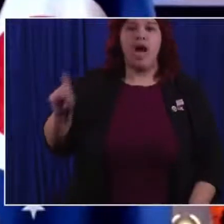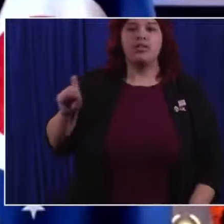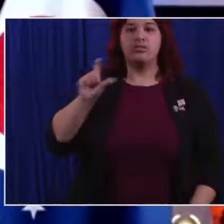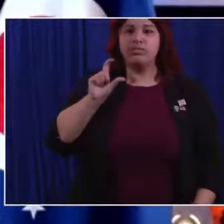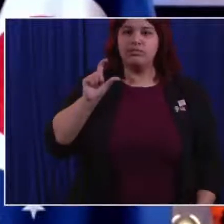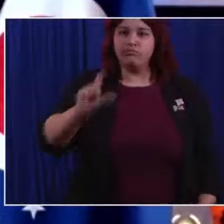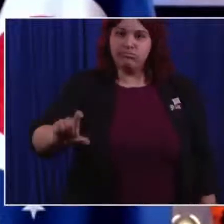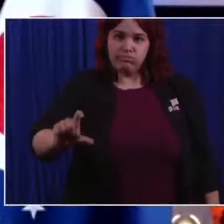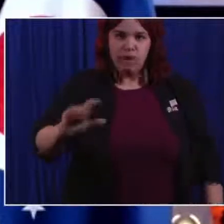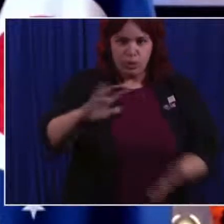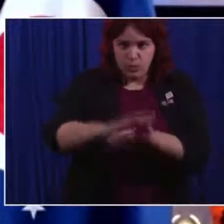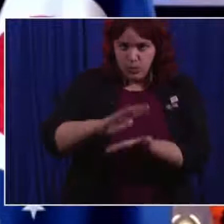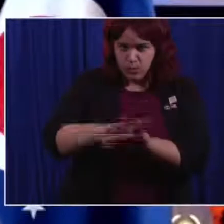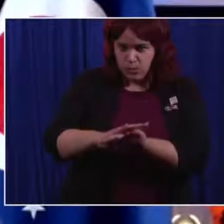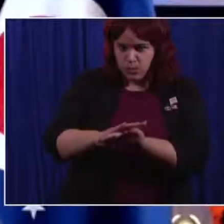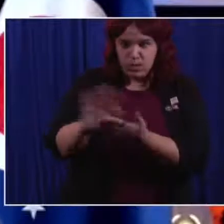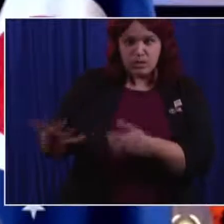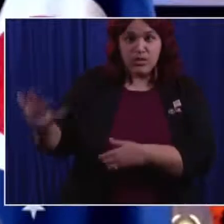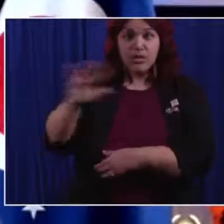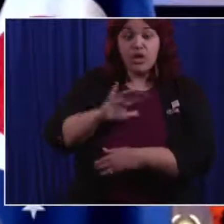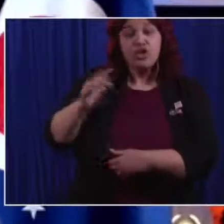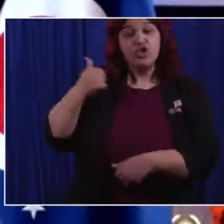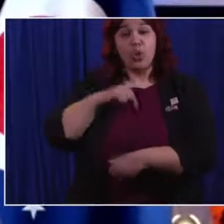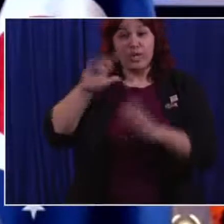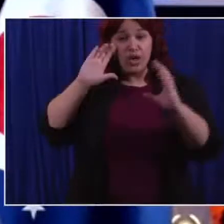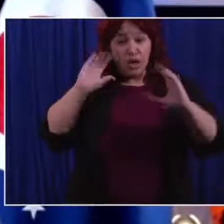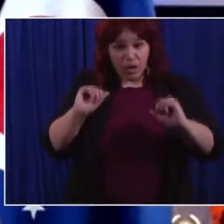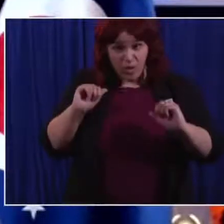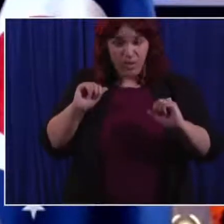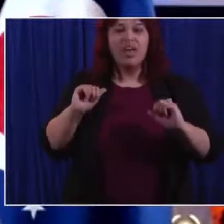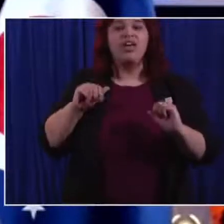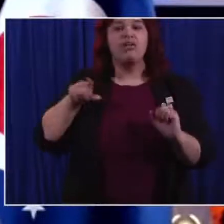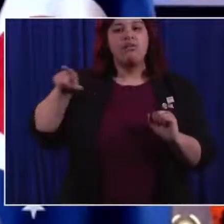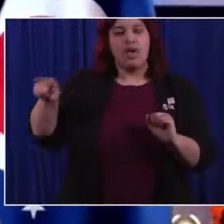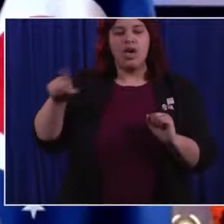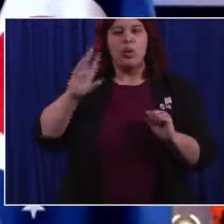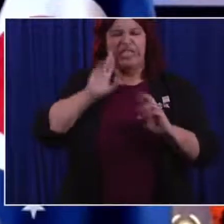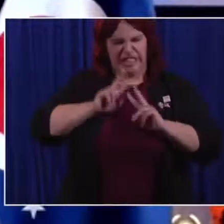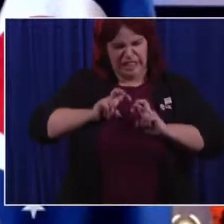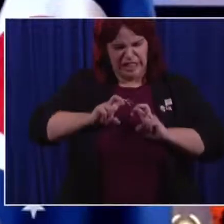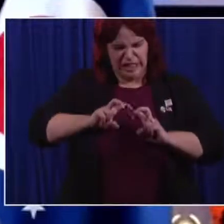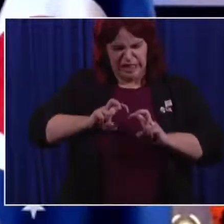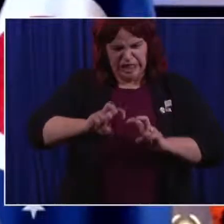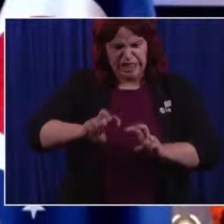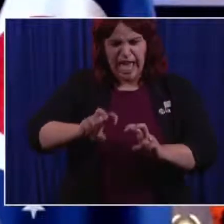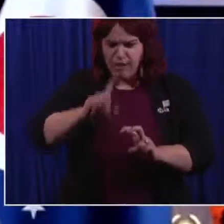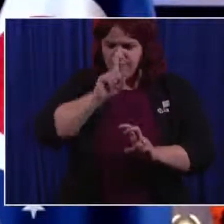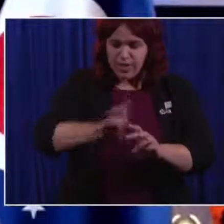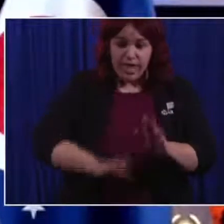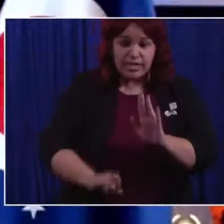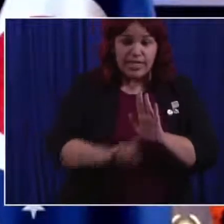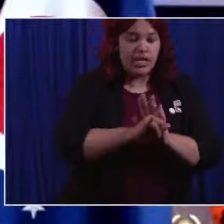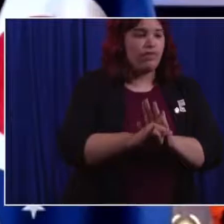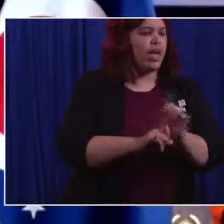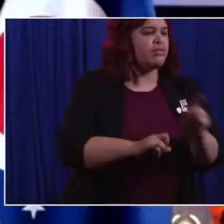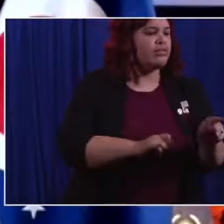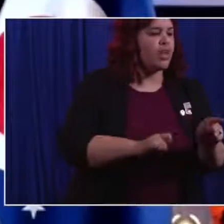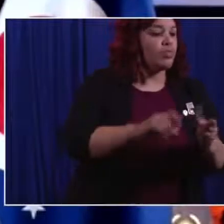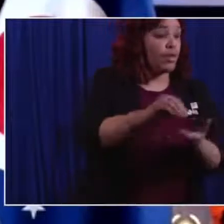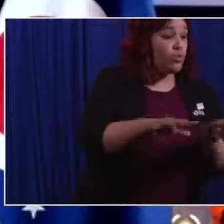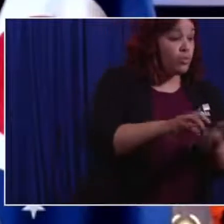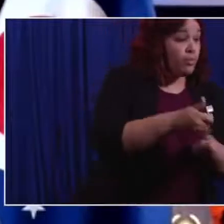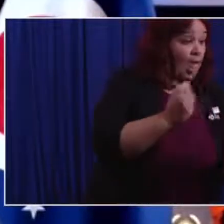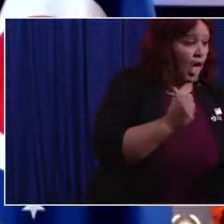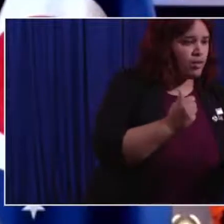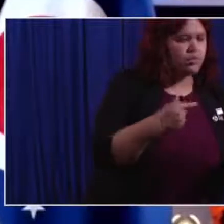occurring will be used to support the students, to find out who's fallen behind and how we can intervene to help them.